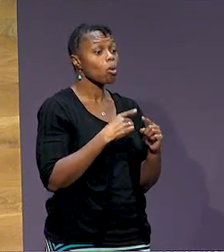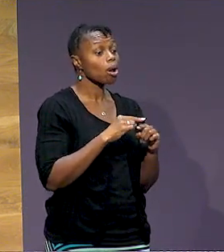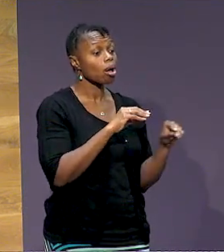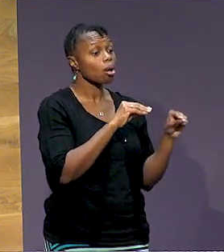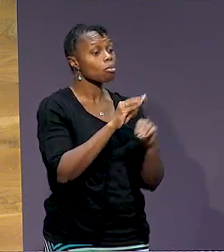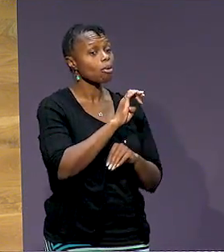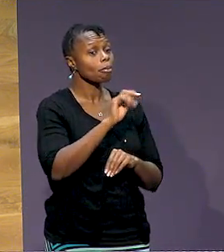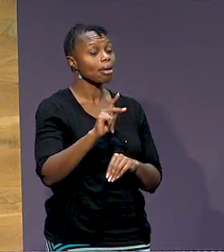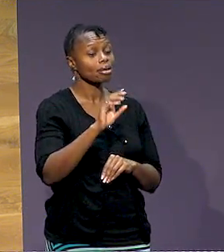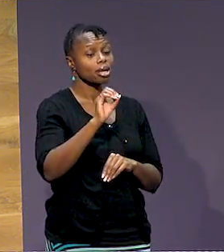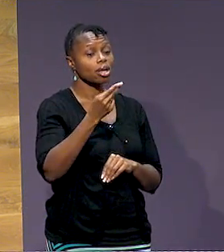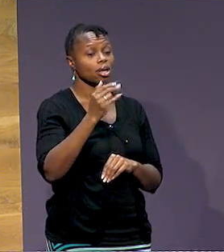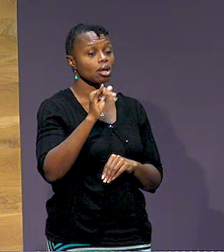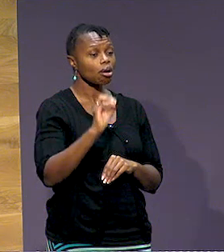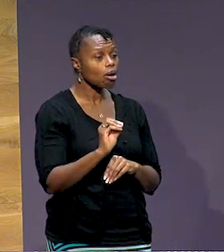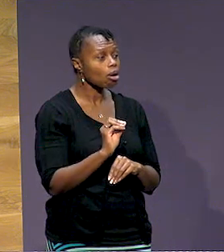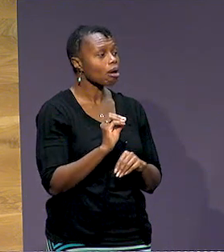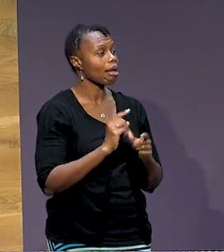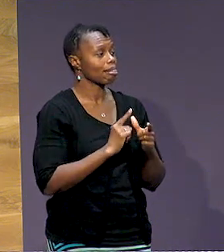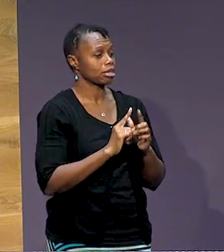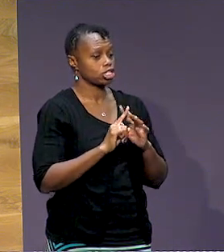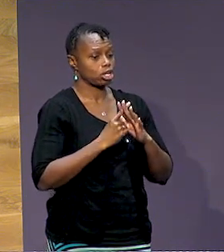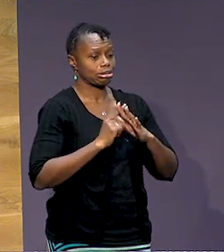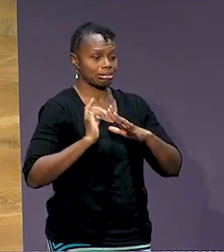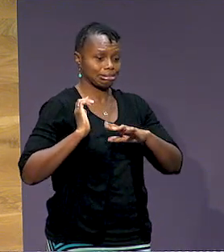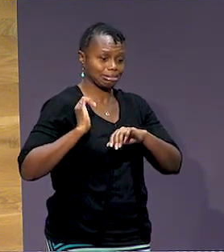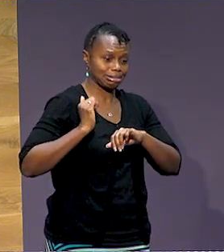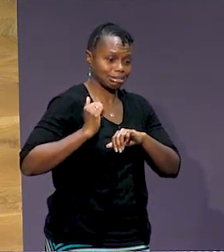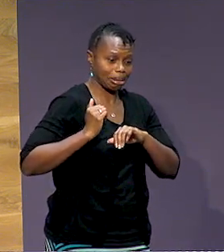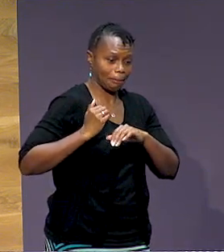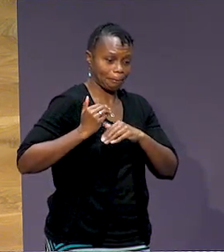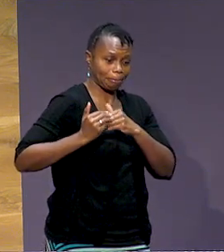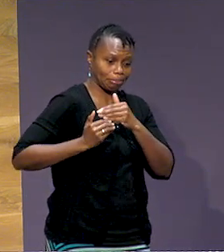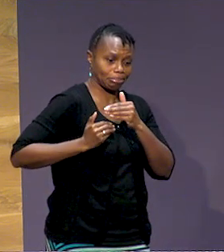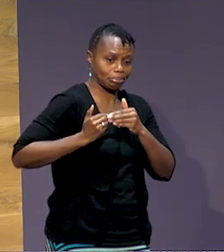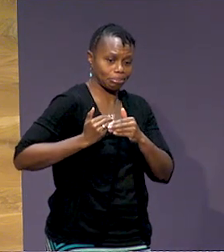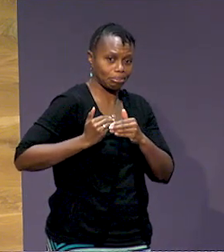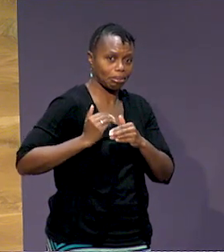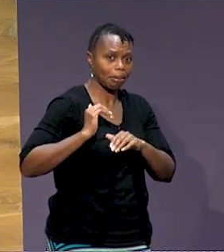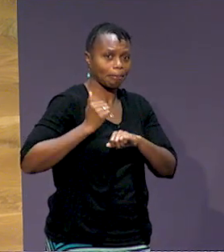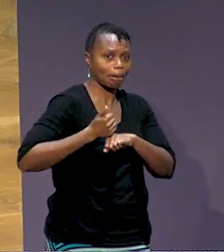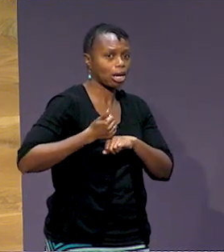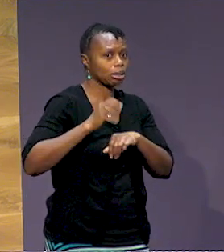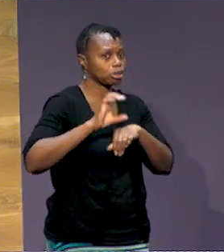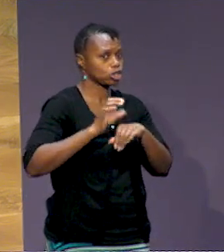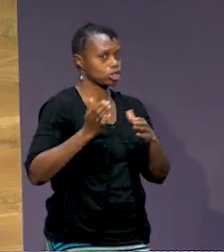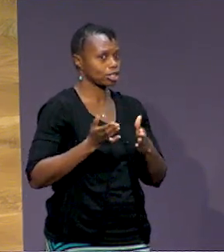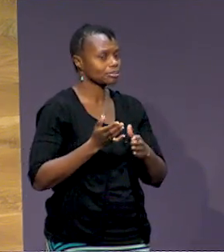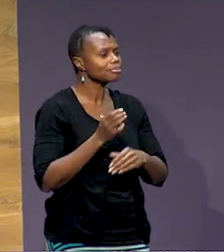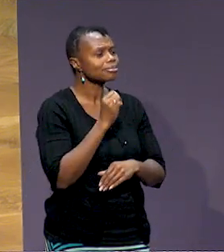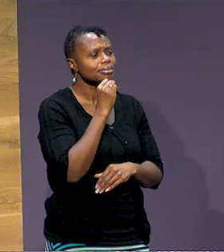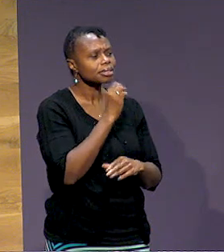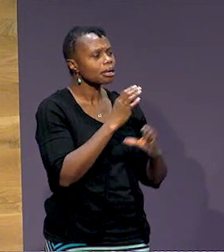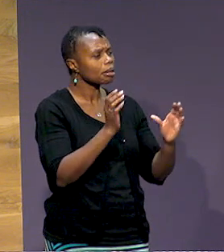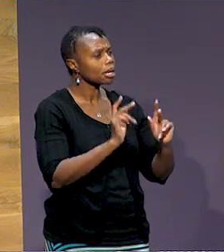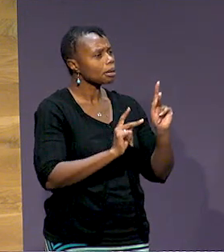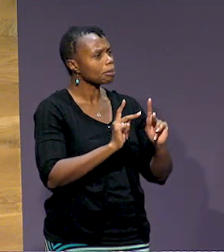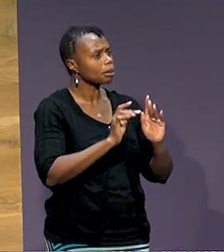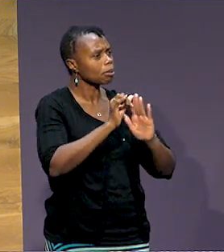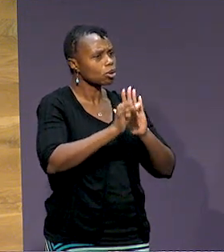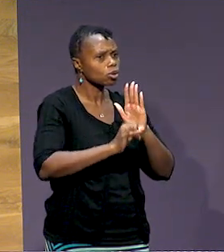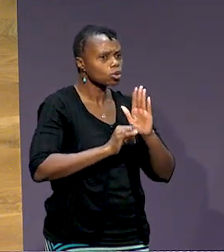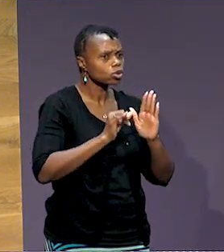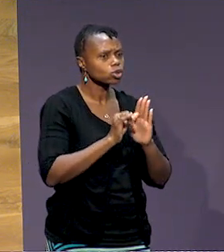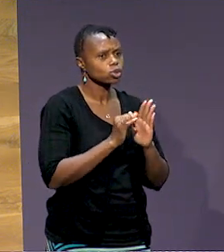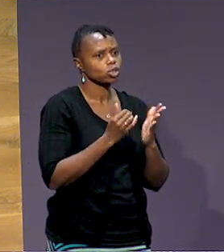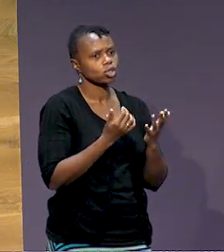Ohio, started planning this church up here and realized there was just not a lot of people on YouTube that were documenting the behind the